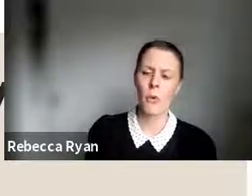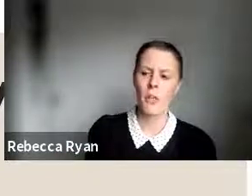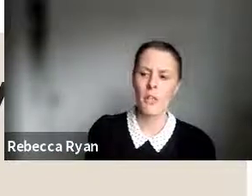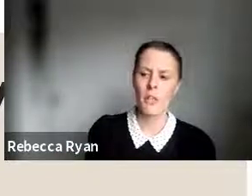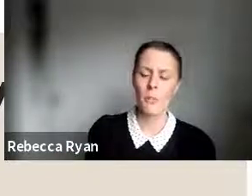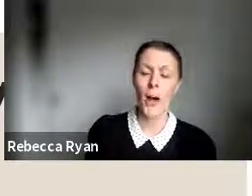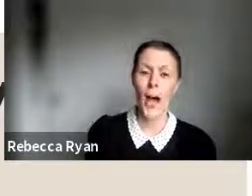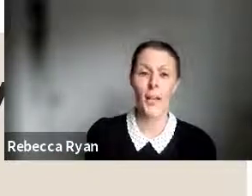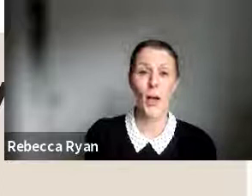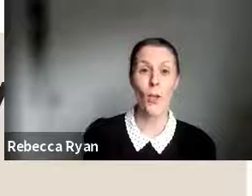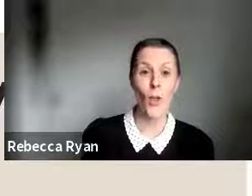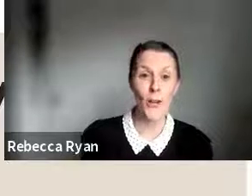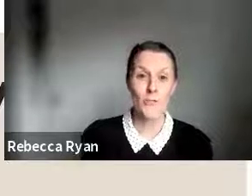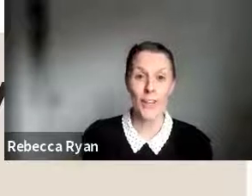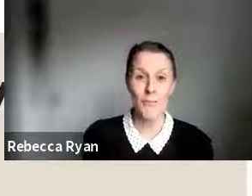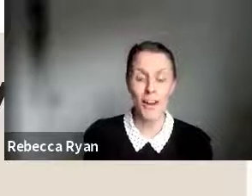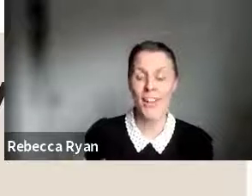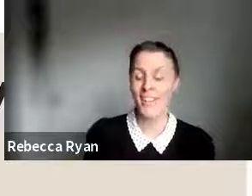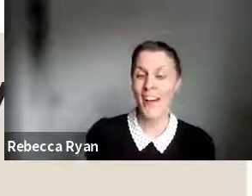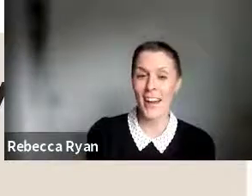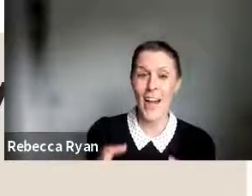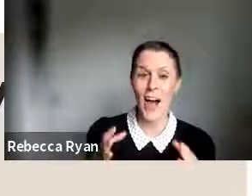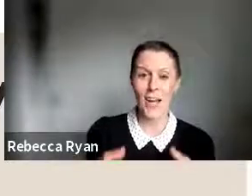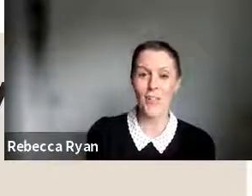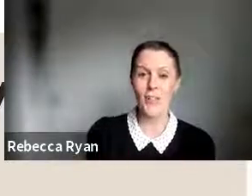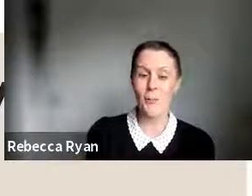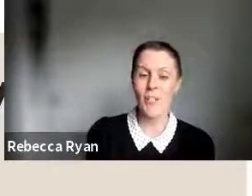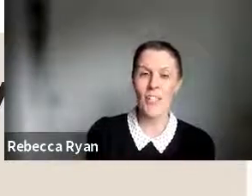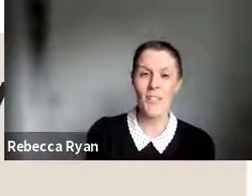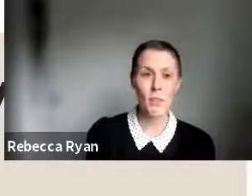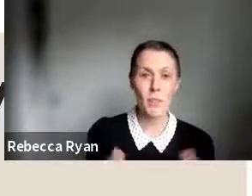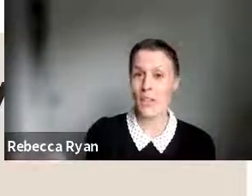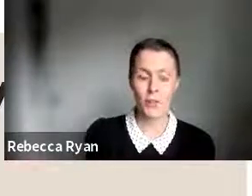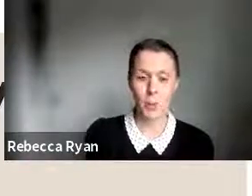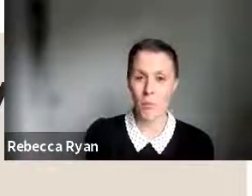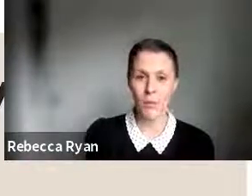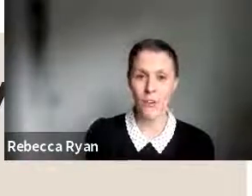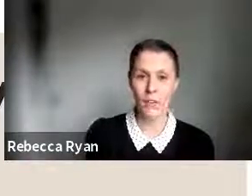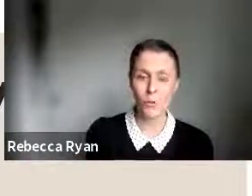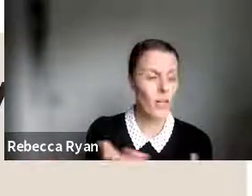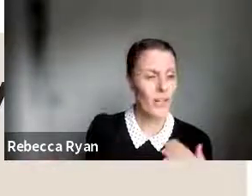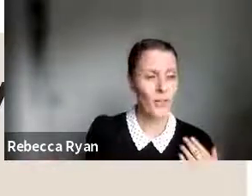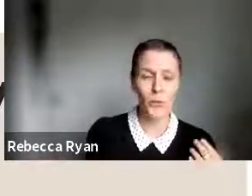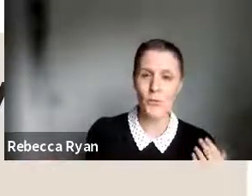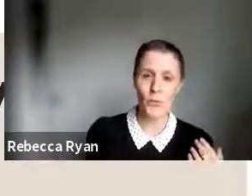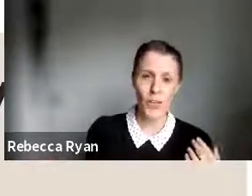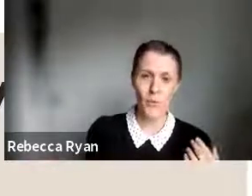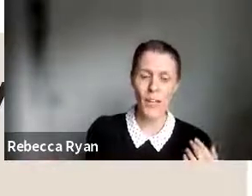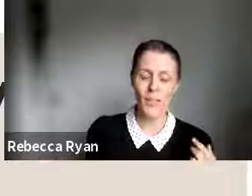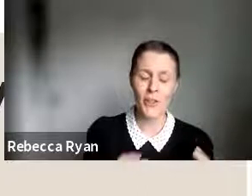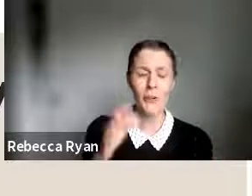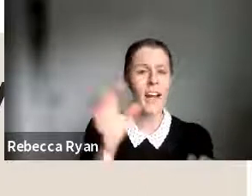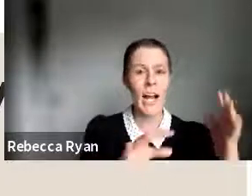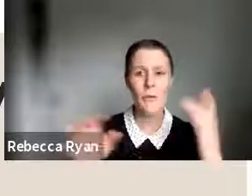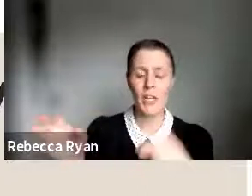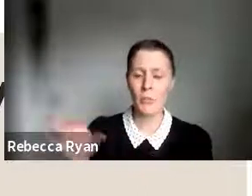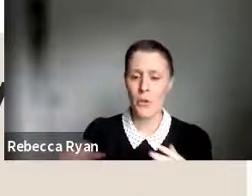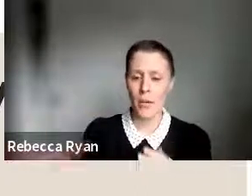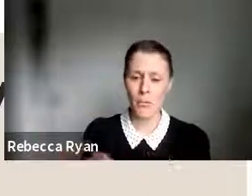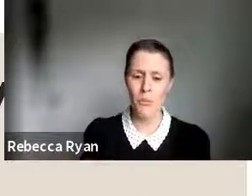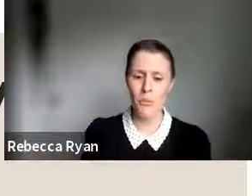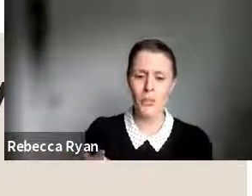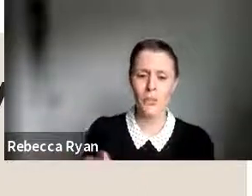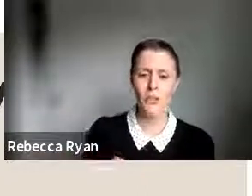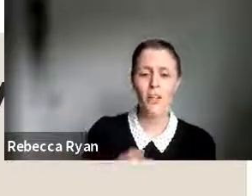Events Reporting System. I had a lot of fun, I'm not going to lie. I got to jump into this system because it's public for everyone. You can do the same thing too. I was